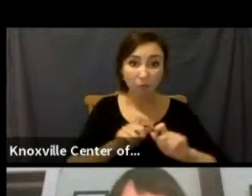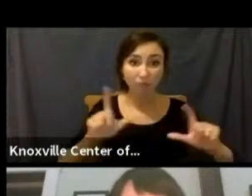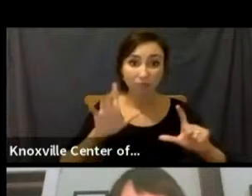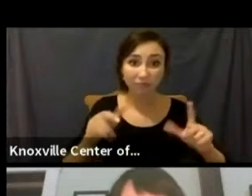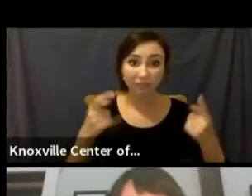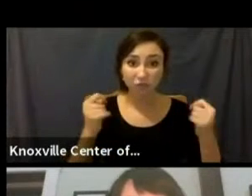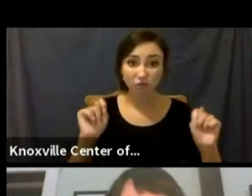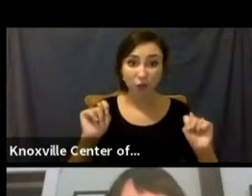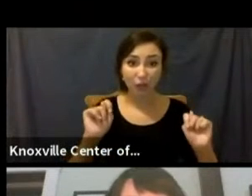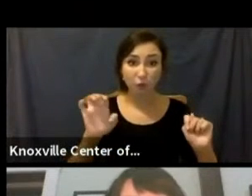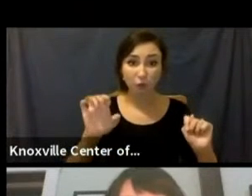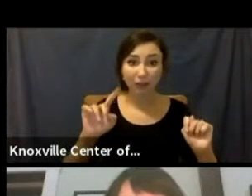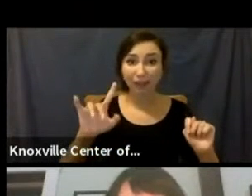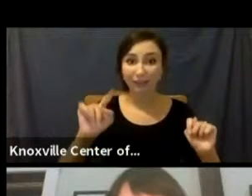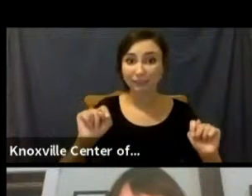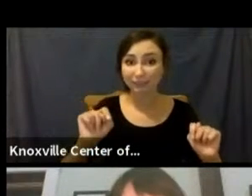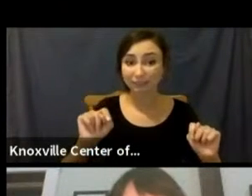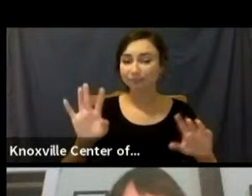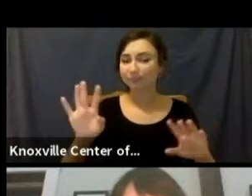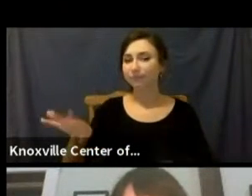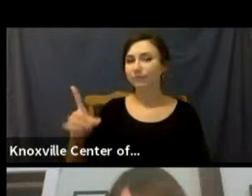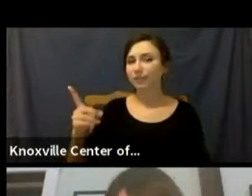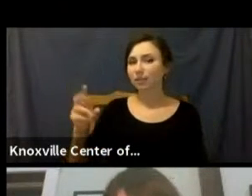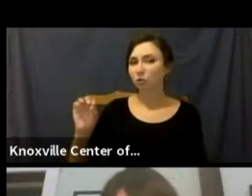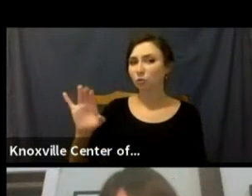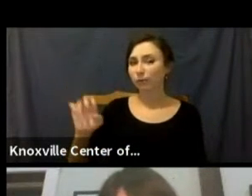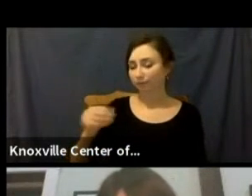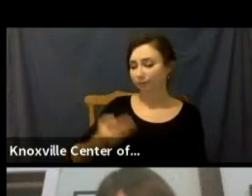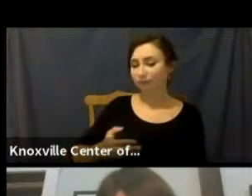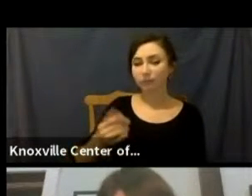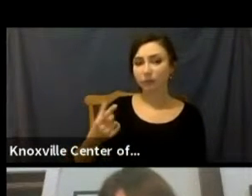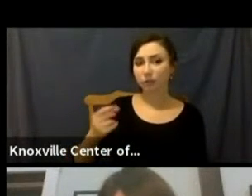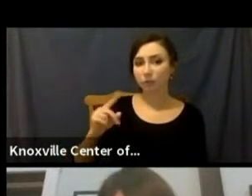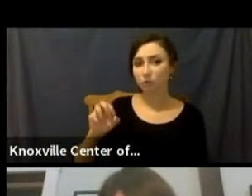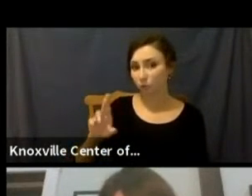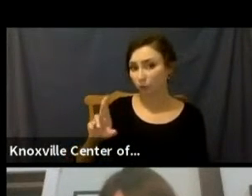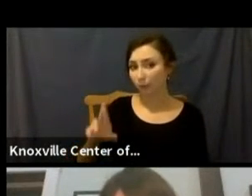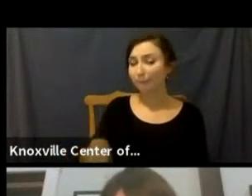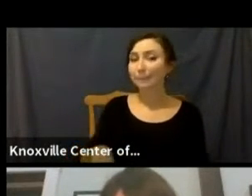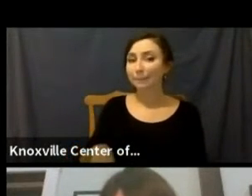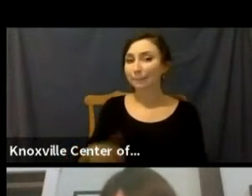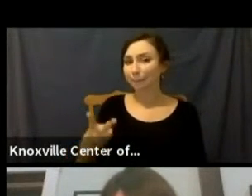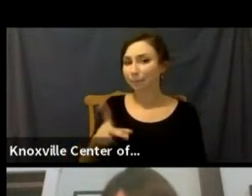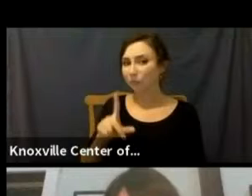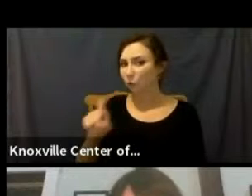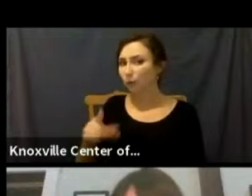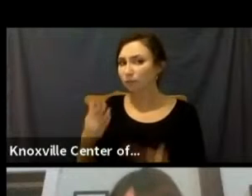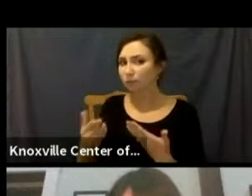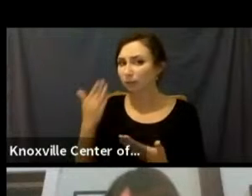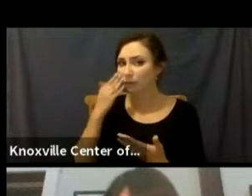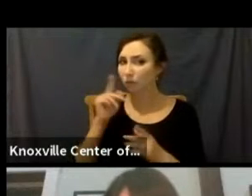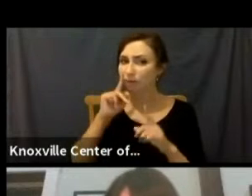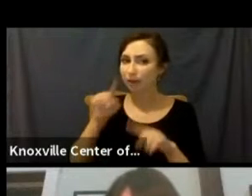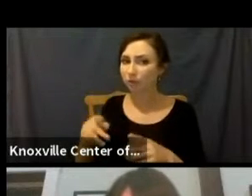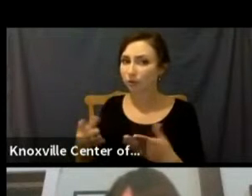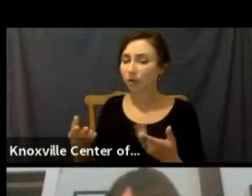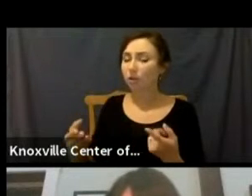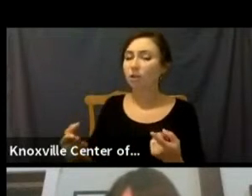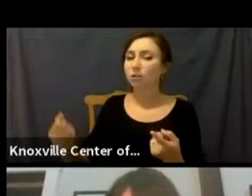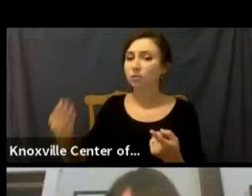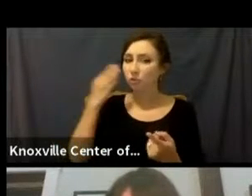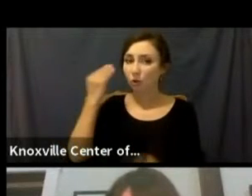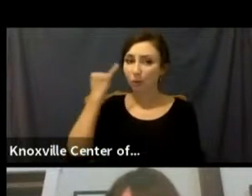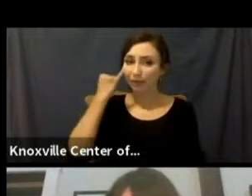try to edit it? Dr. O'Brien, I just had 2 questions, and you may know the answer. Do you know whether the Tennessee